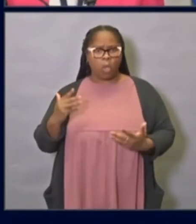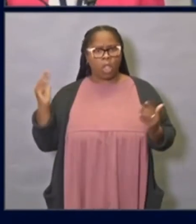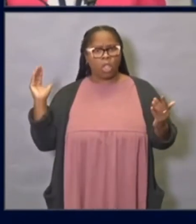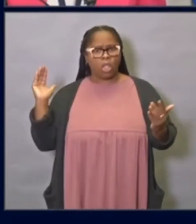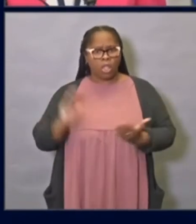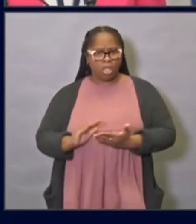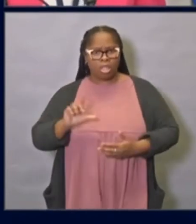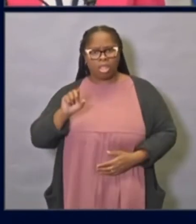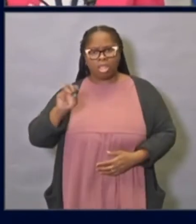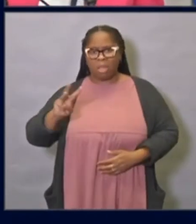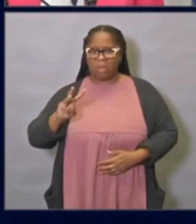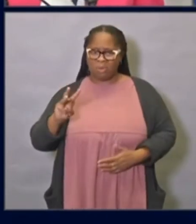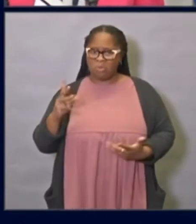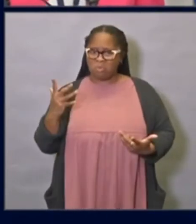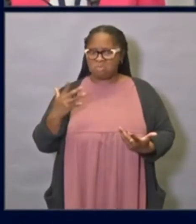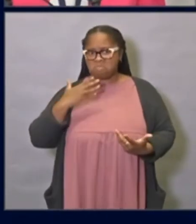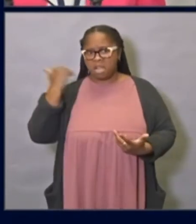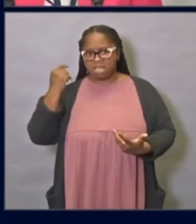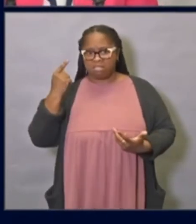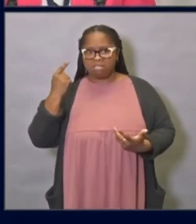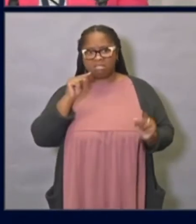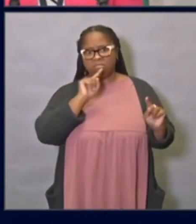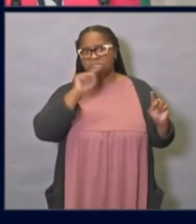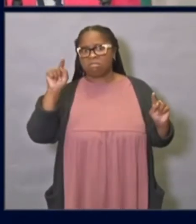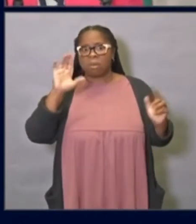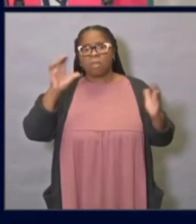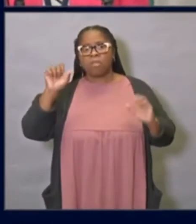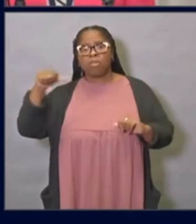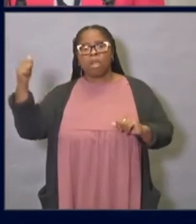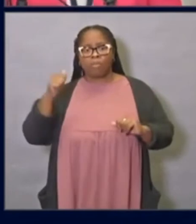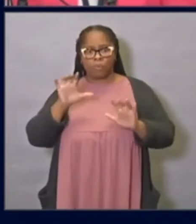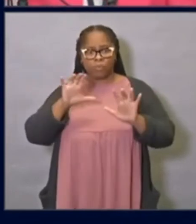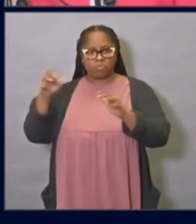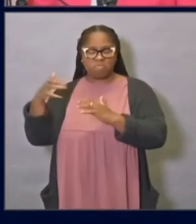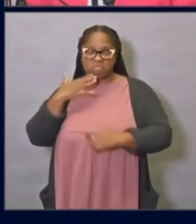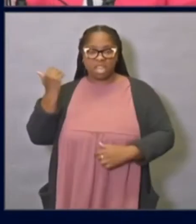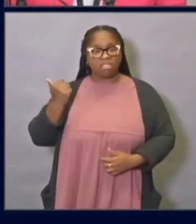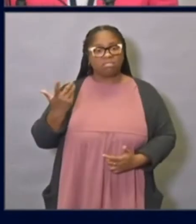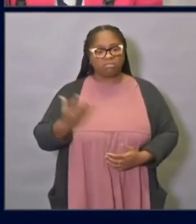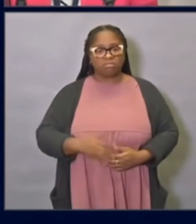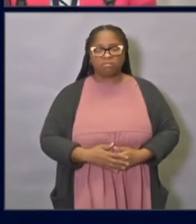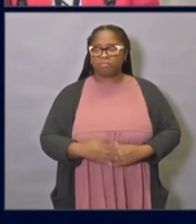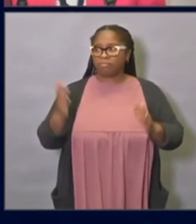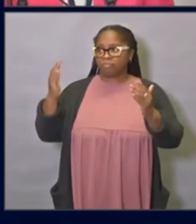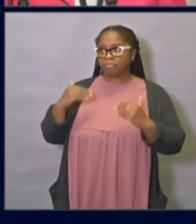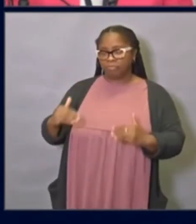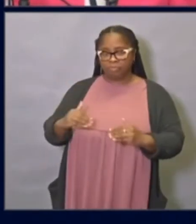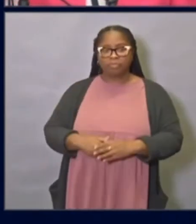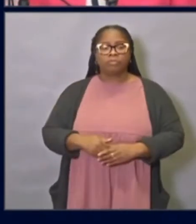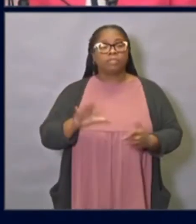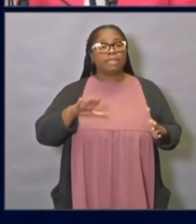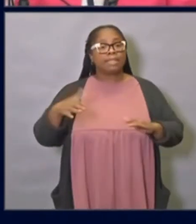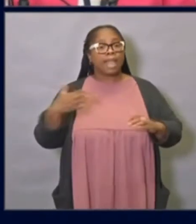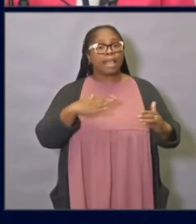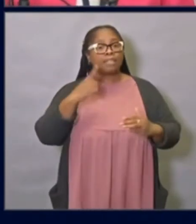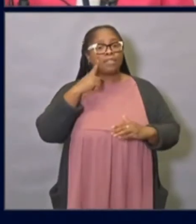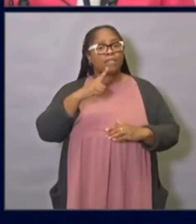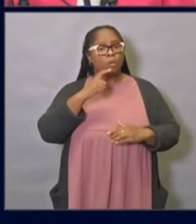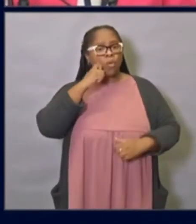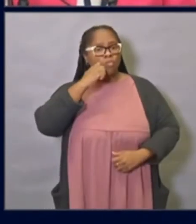racial and ethnic groups. Next slide, please. Deaths by race and ethnicity shows a similar